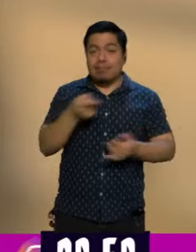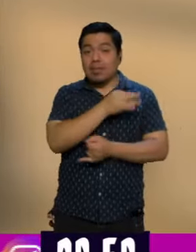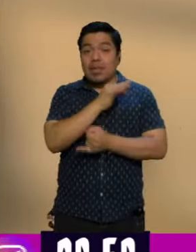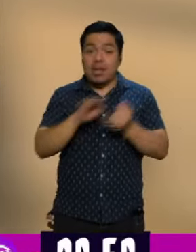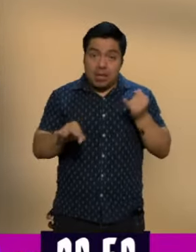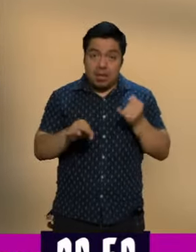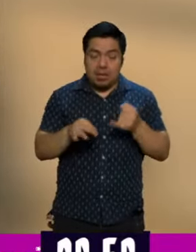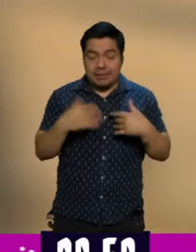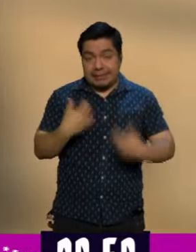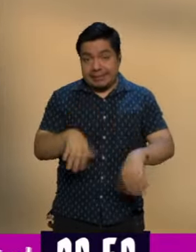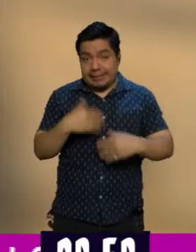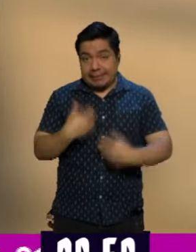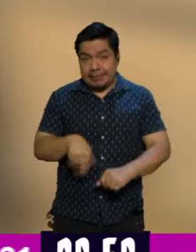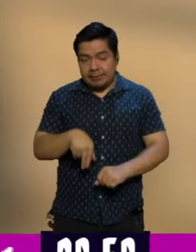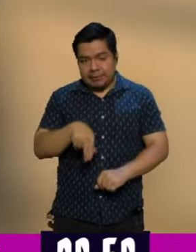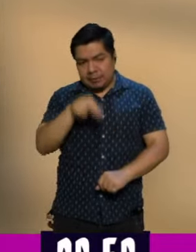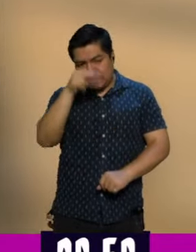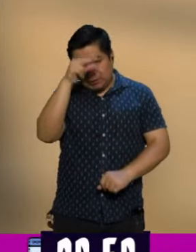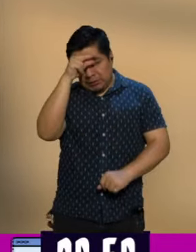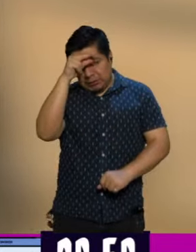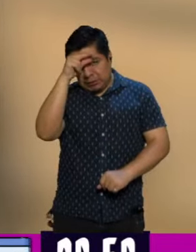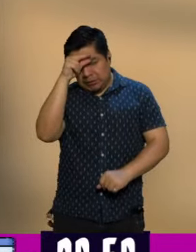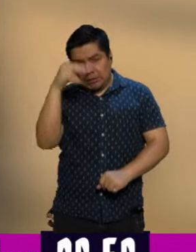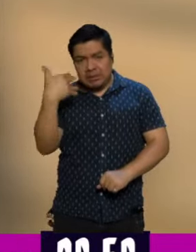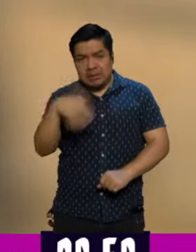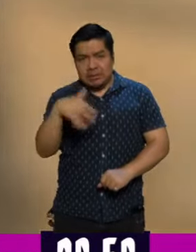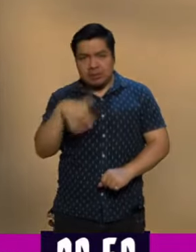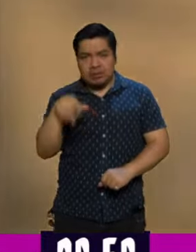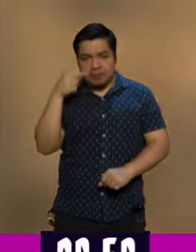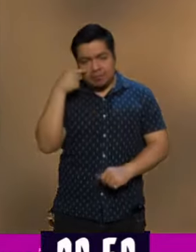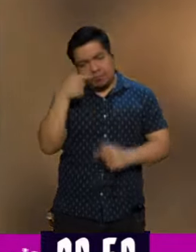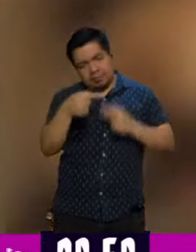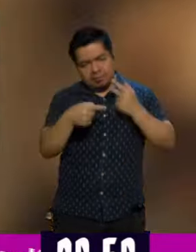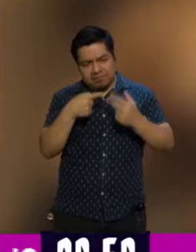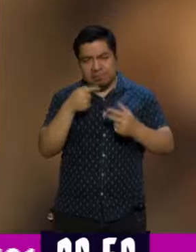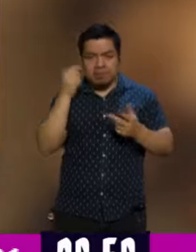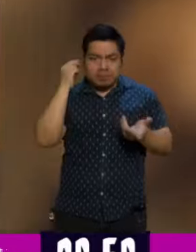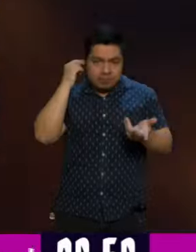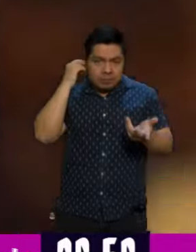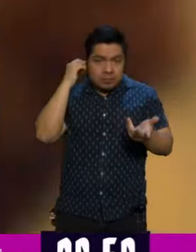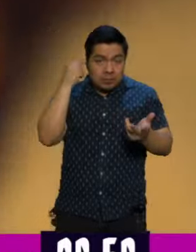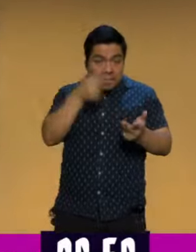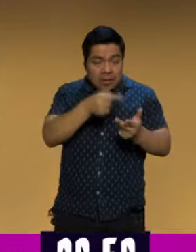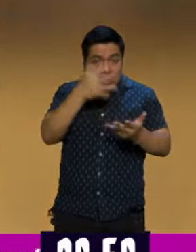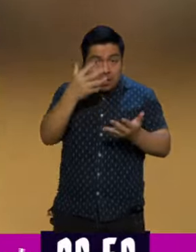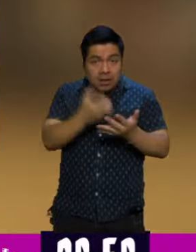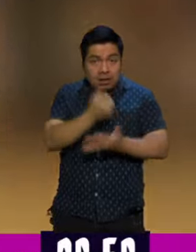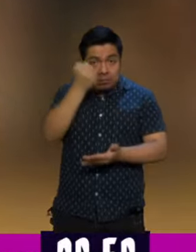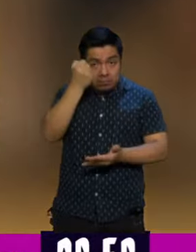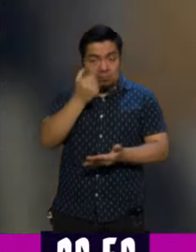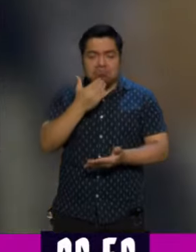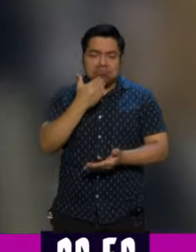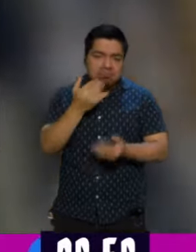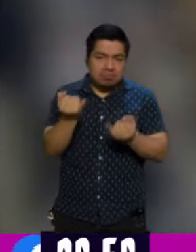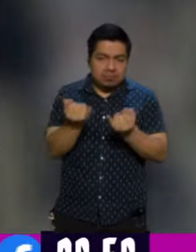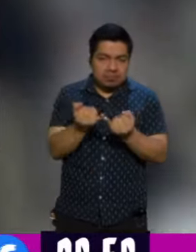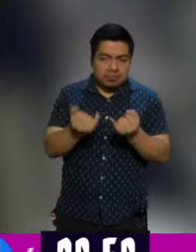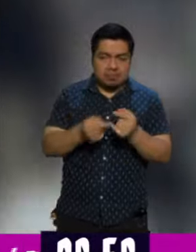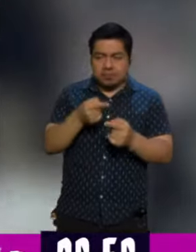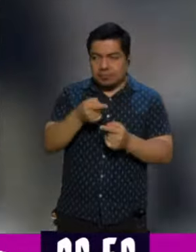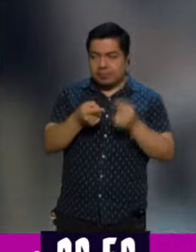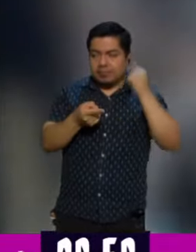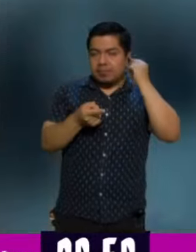I ever would be. I could not believe what he achieved. The part